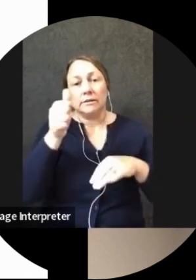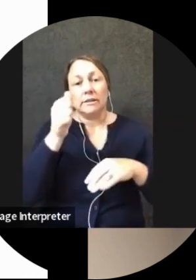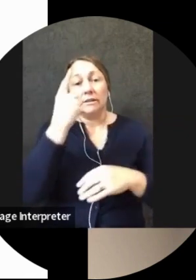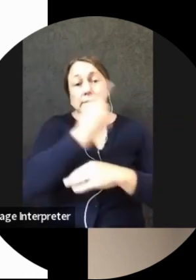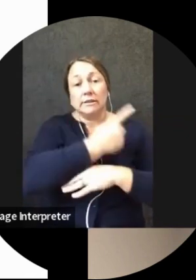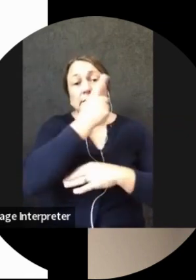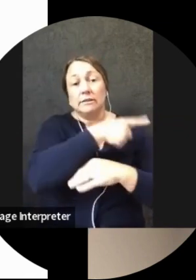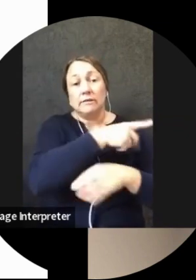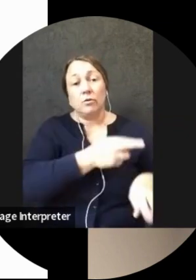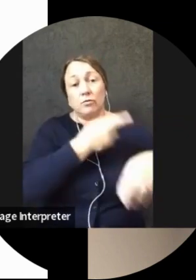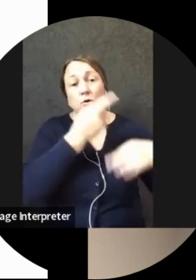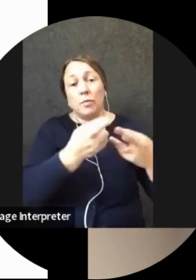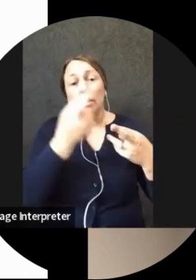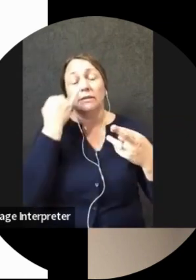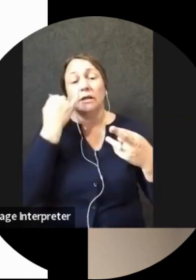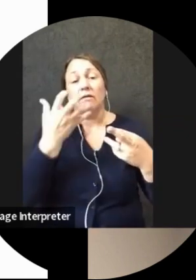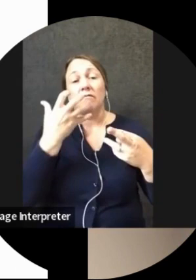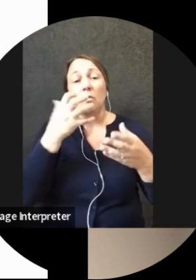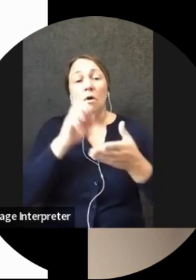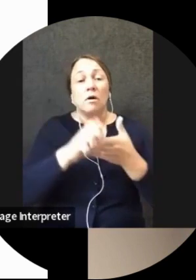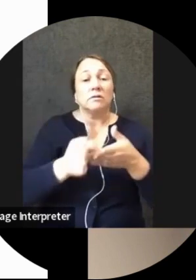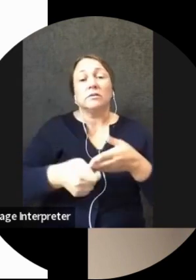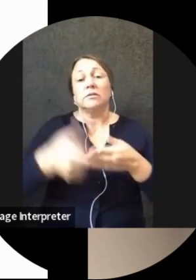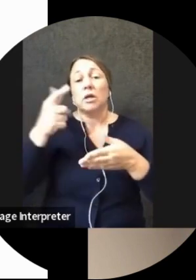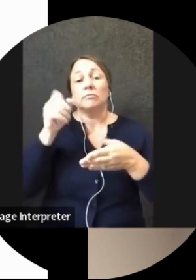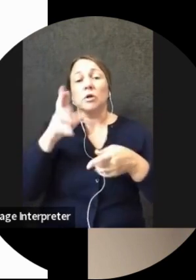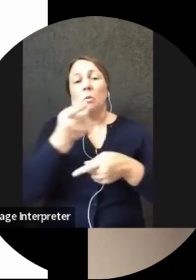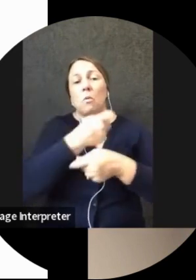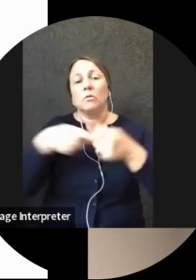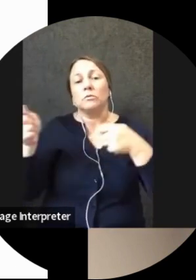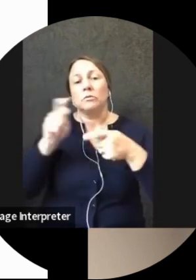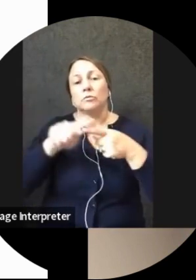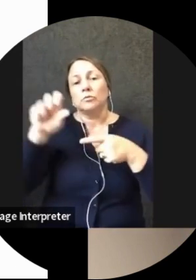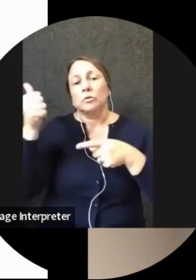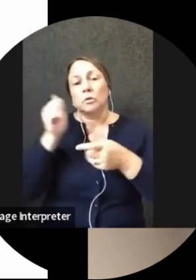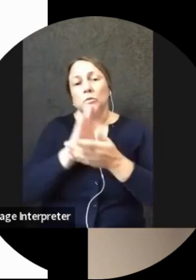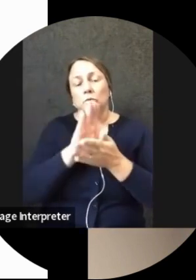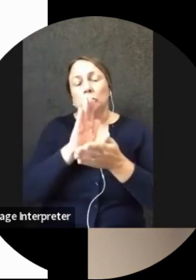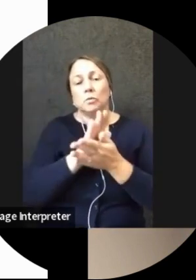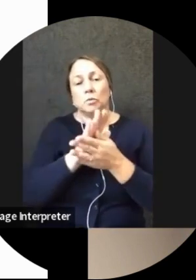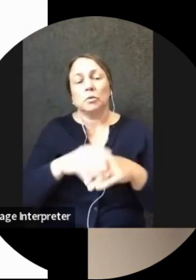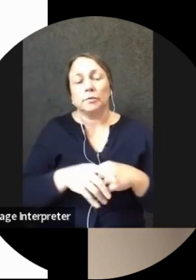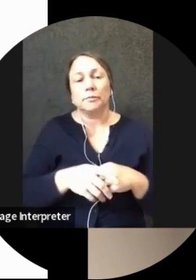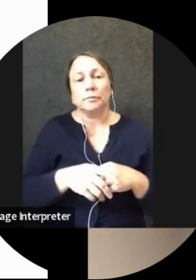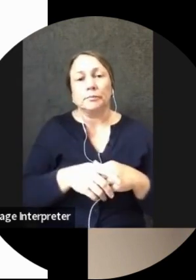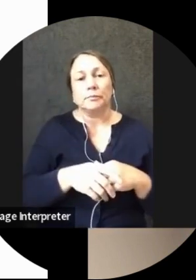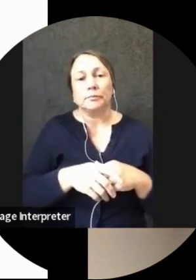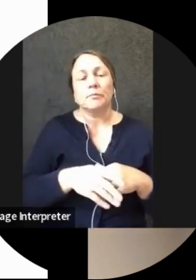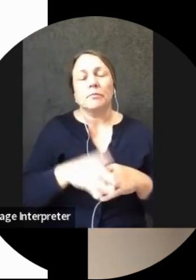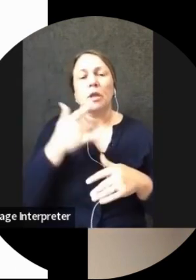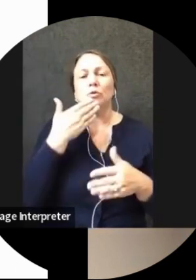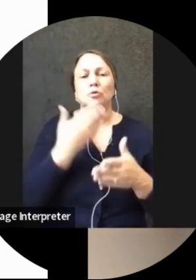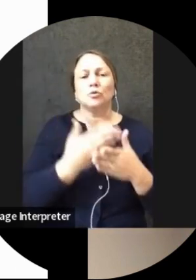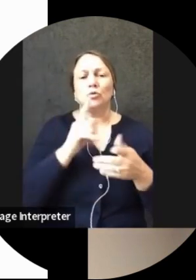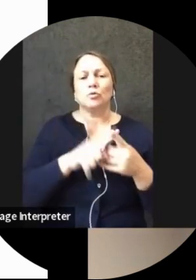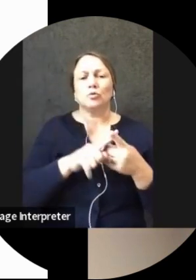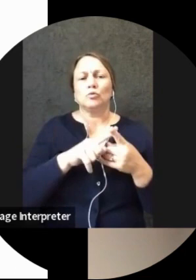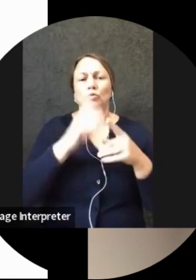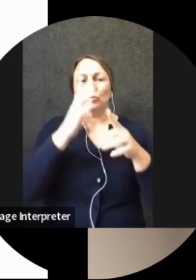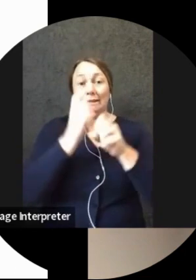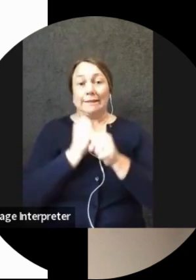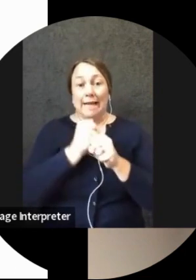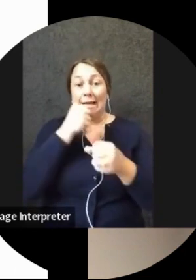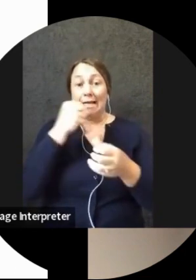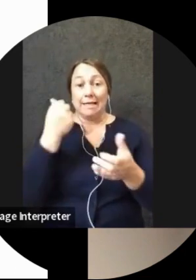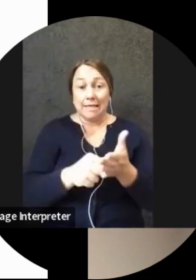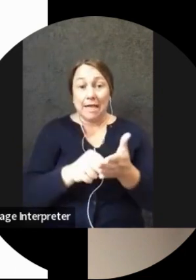recommendation for either expulsion or the change of placement. It's a very good practice for a parent to get a letter